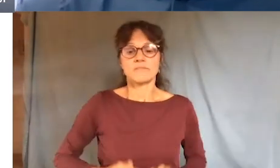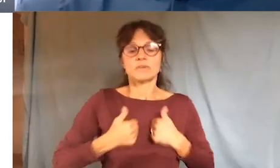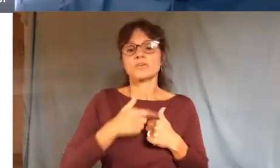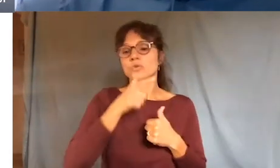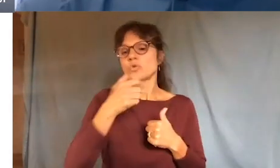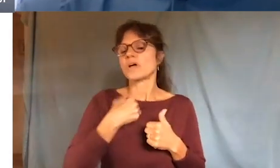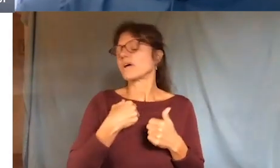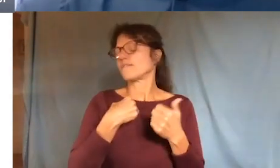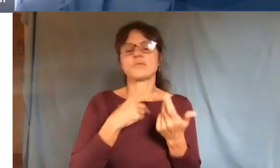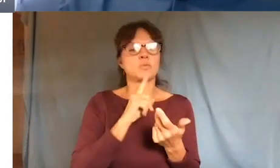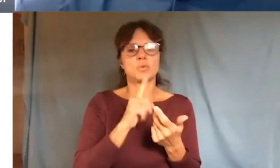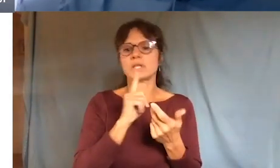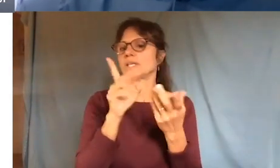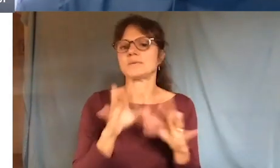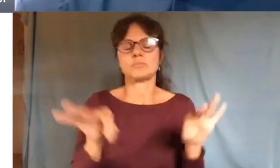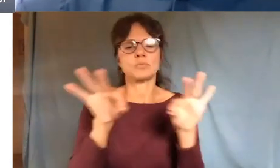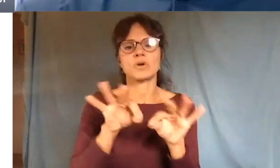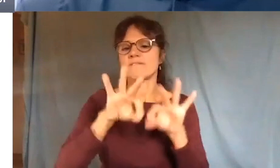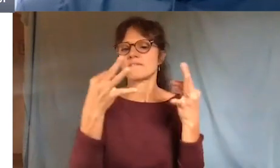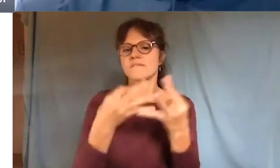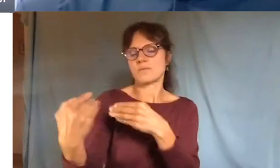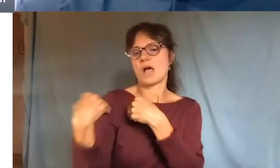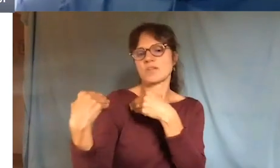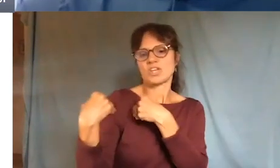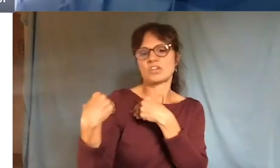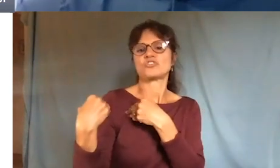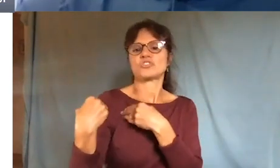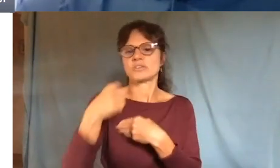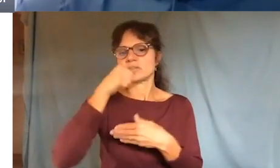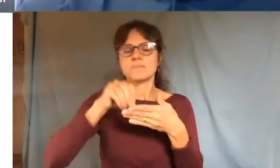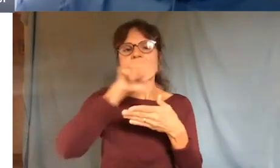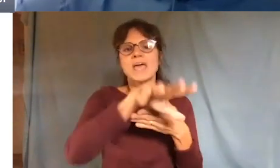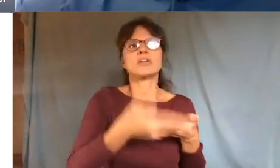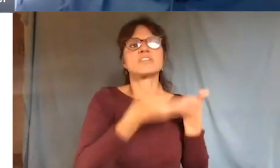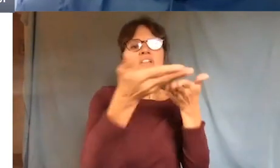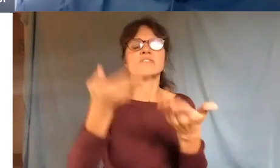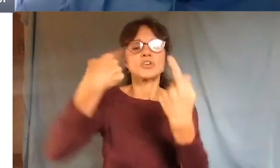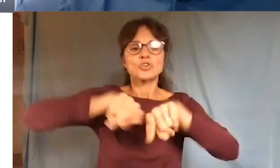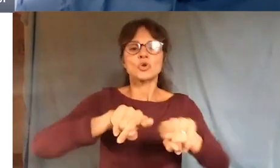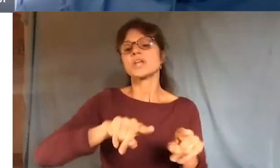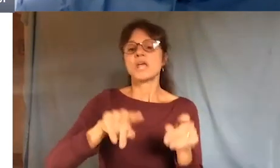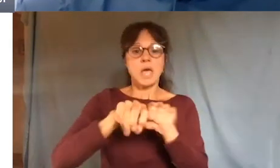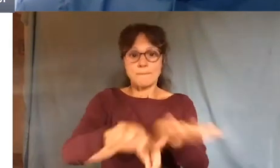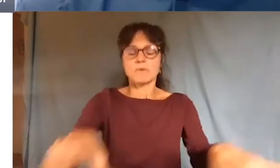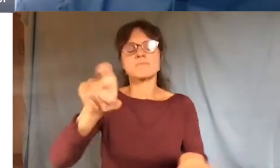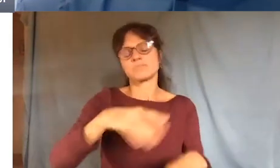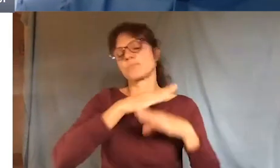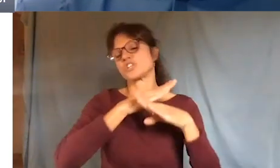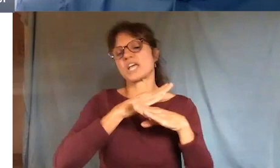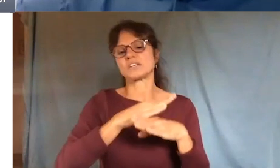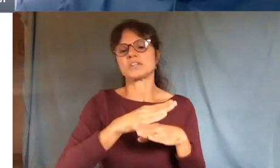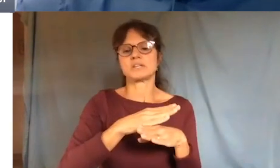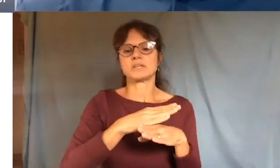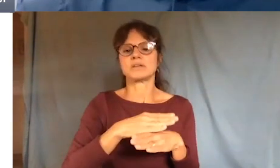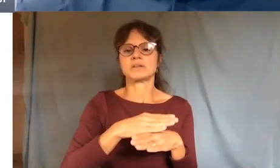have significant professional or family obligations. Mail delivery, and particularly during a pandemic, must be protected. The